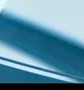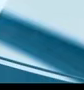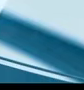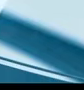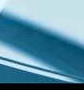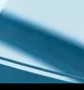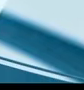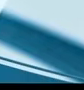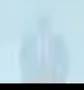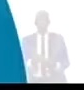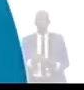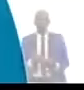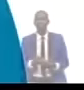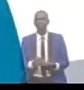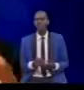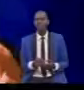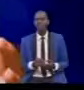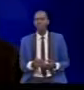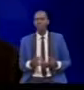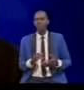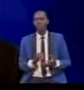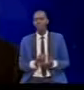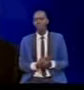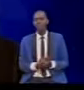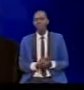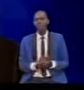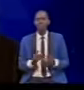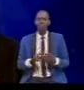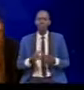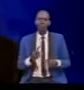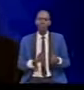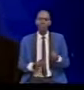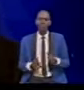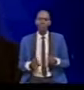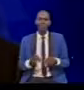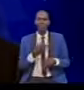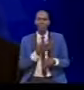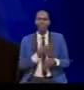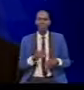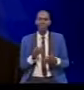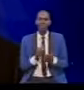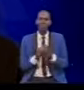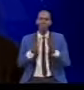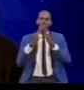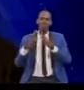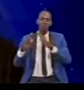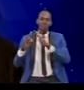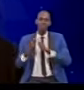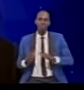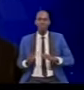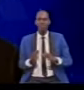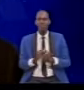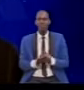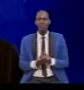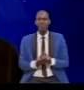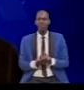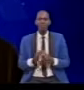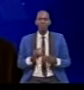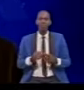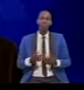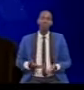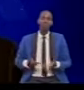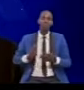uniting hearts and healing great divisions between people and communities. And melodies tug on our